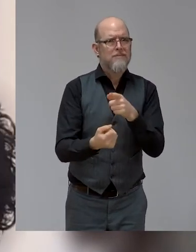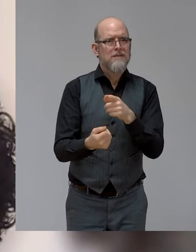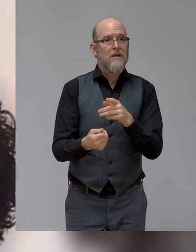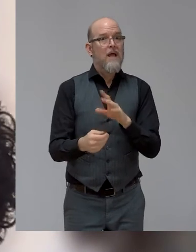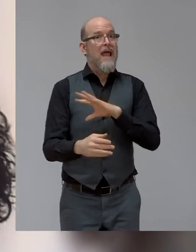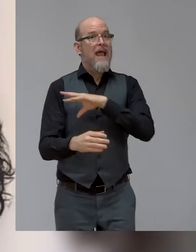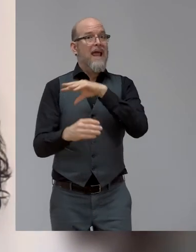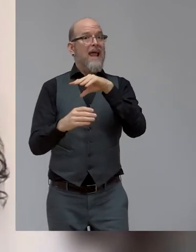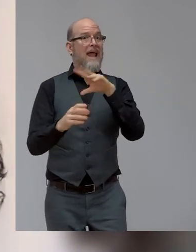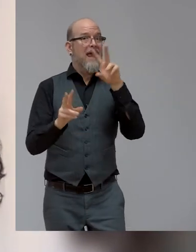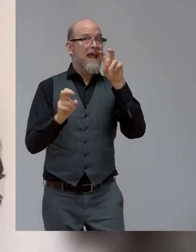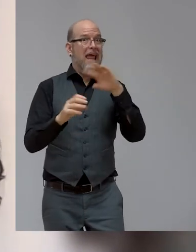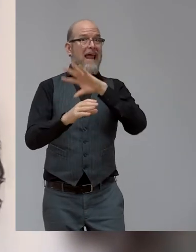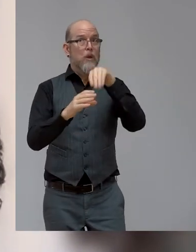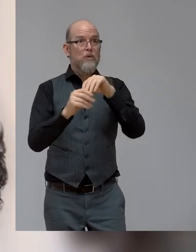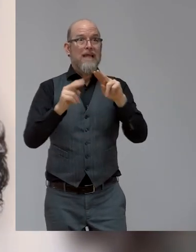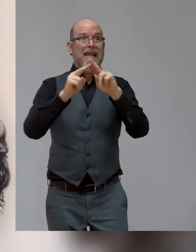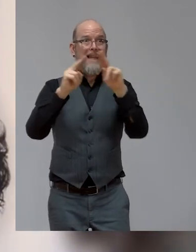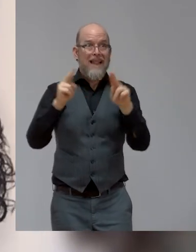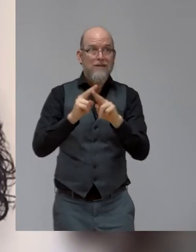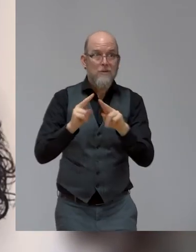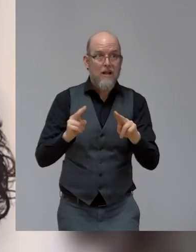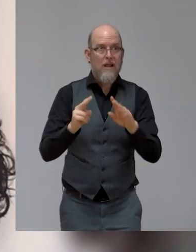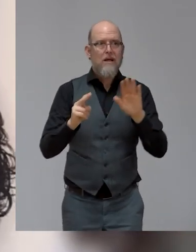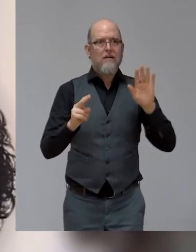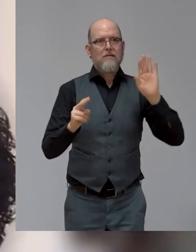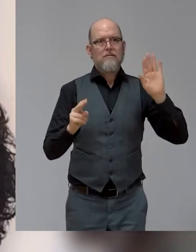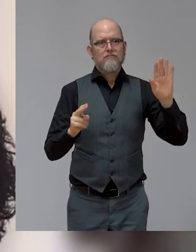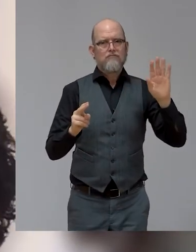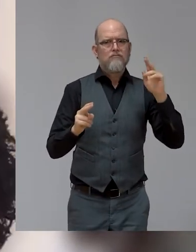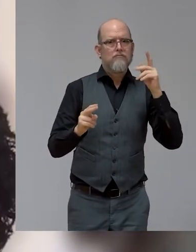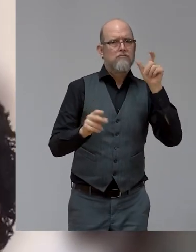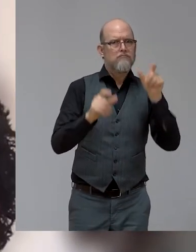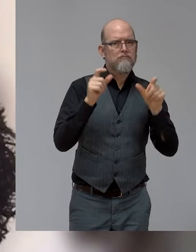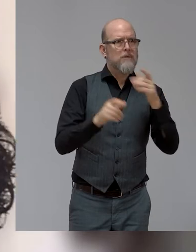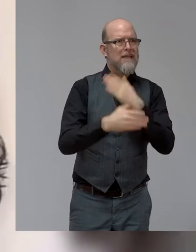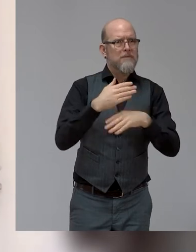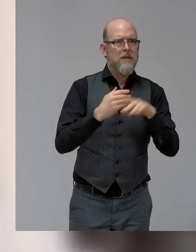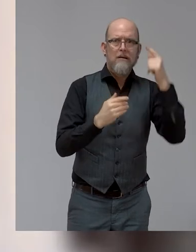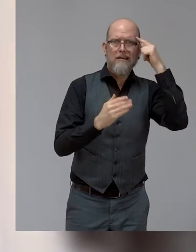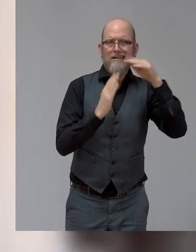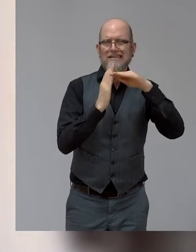work network of people with intellectual disabilities and their families. Thank you so much, Gabriela, for being with us today.